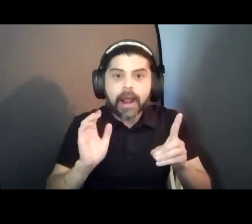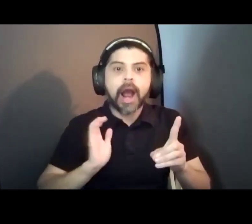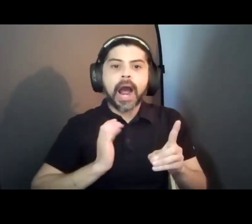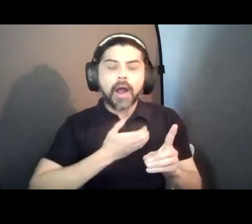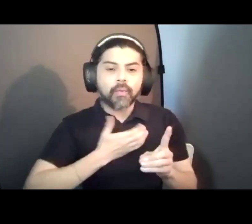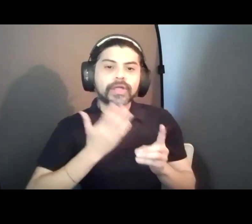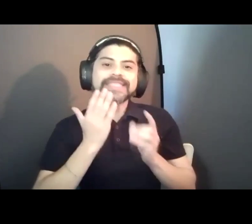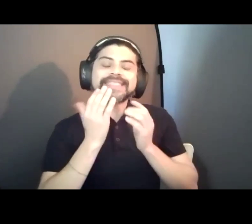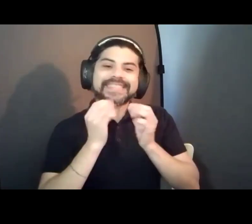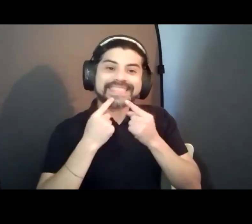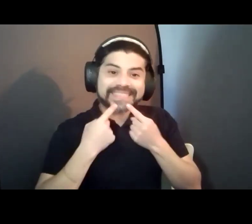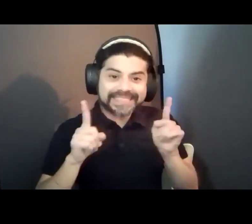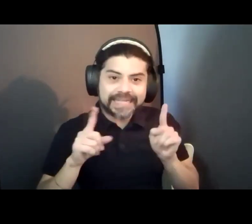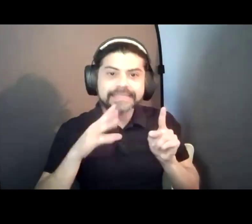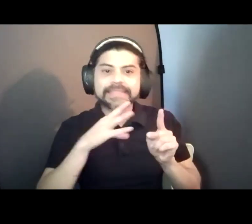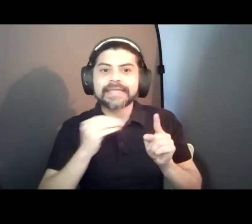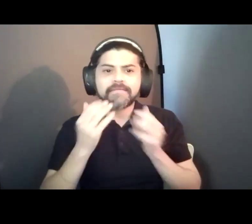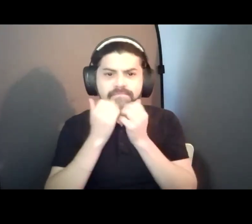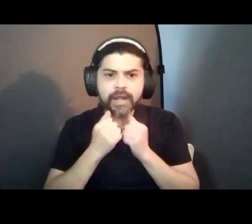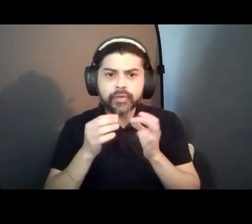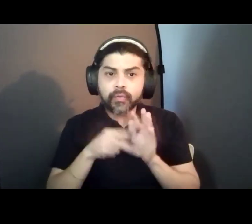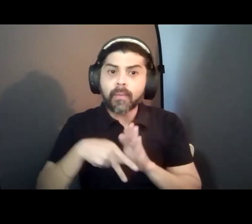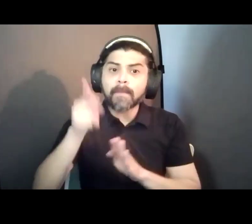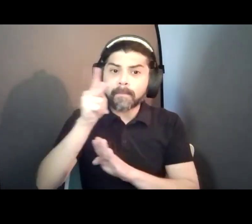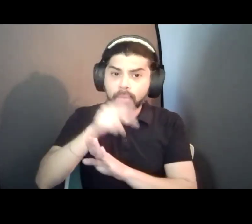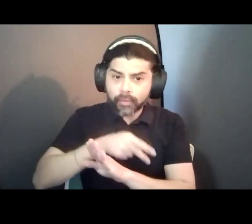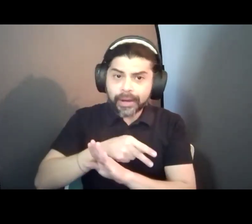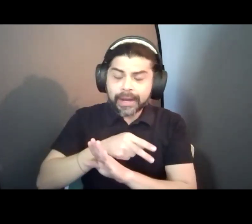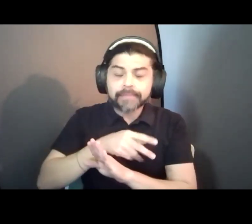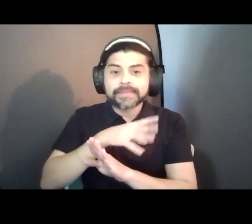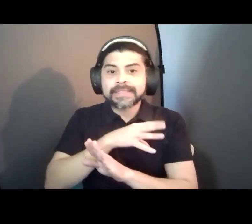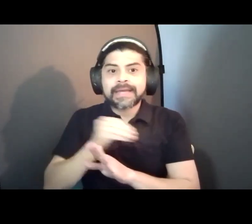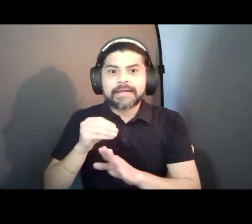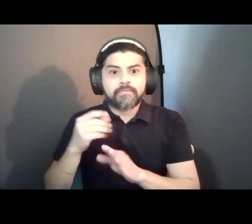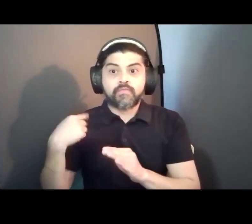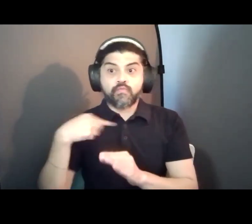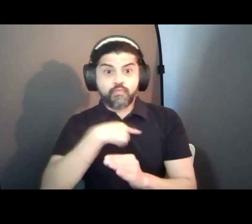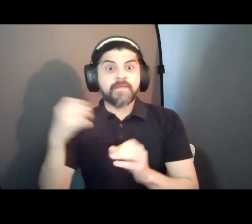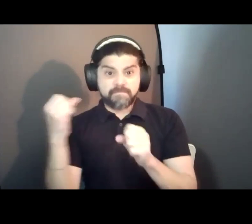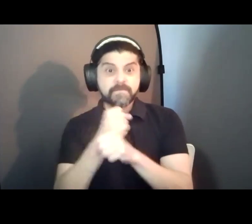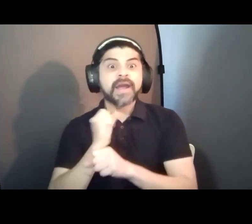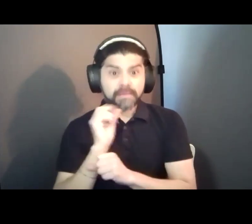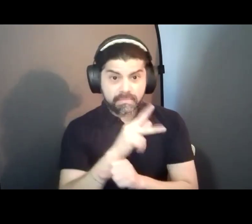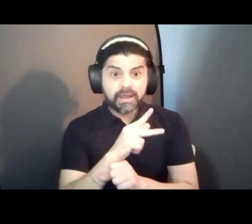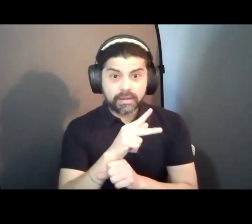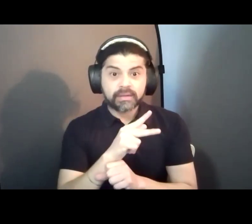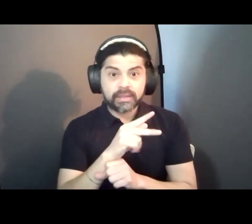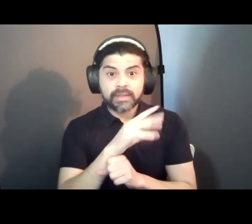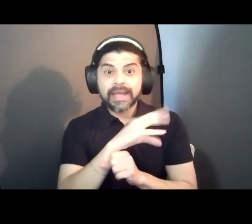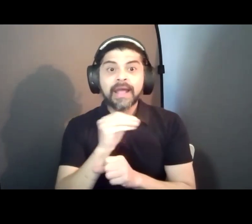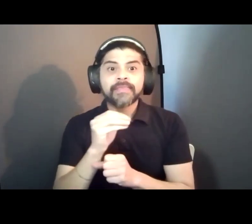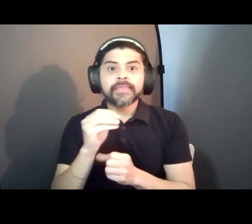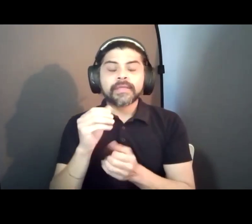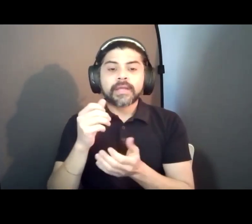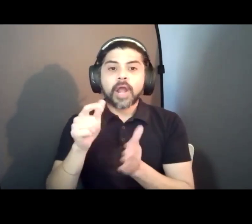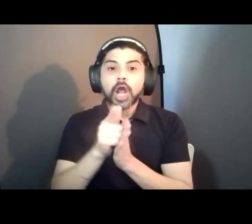We are fighting back, and a third of the litigation that the Attorney General has put forward on our behalf has been